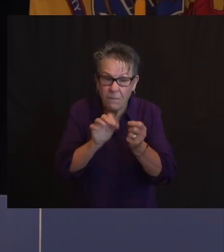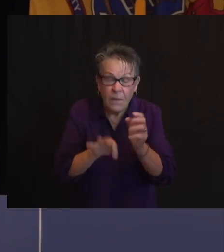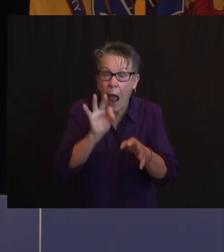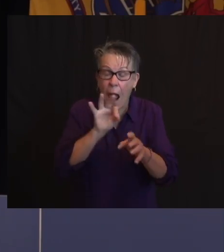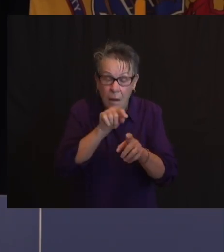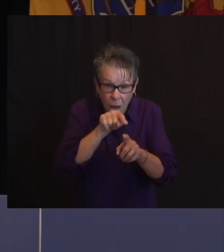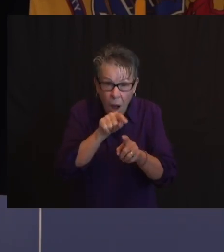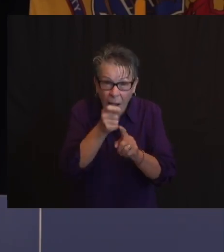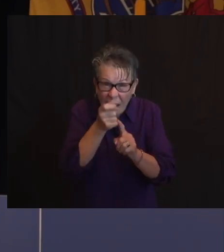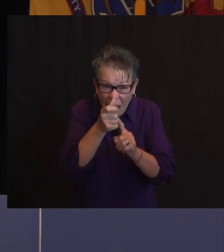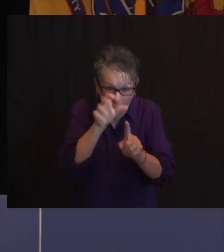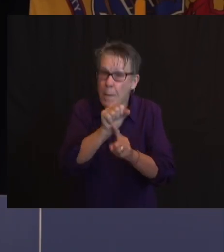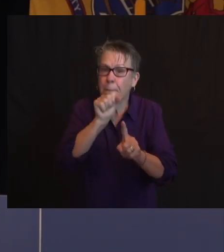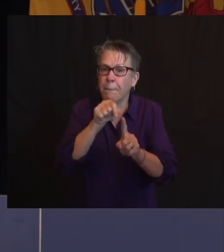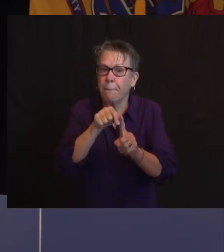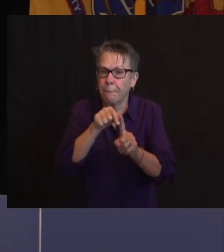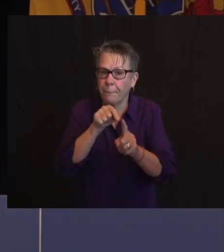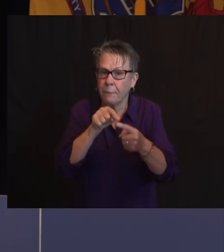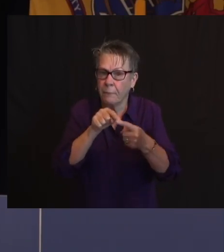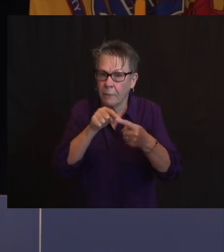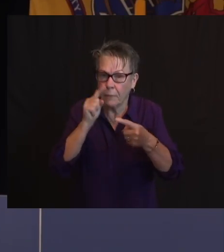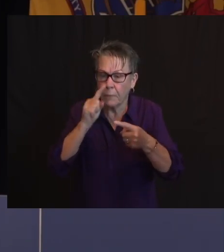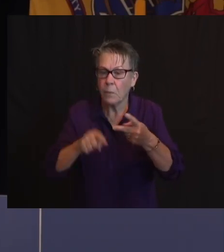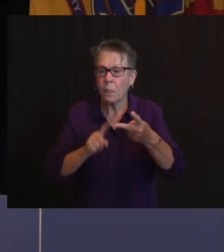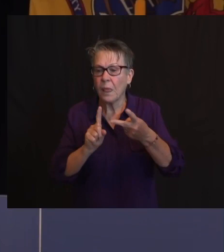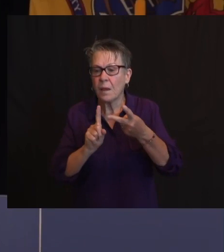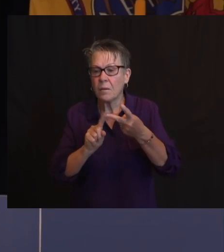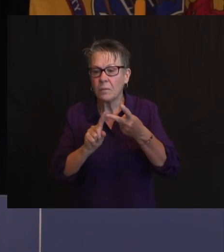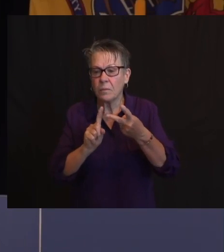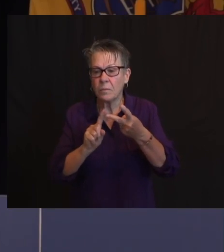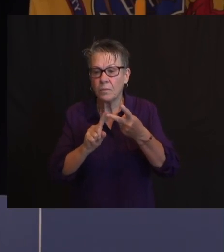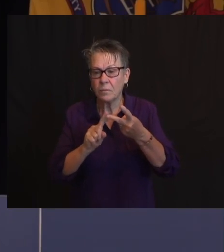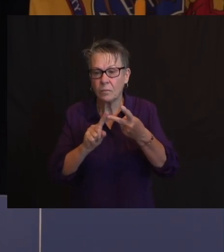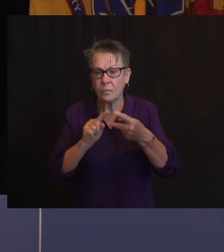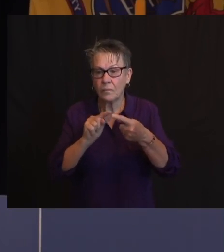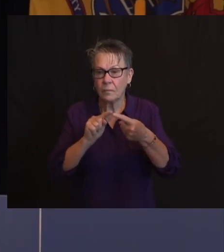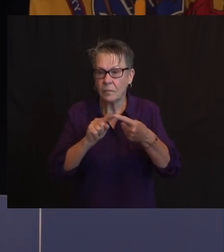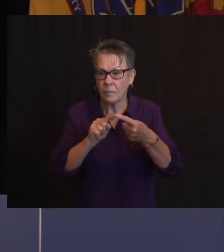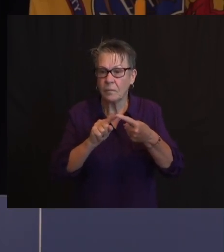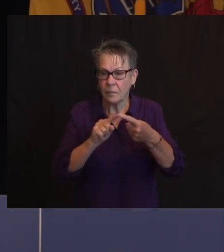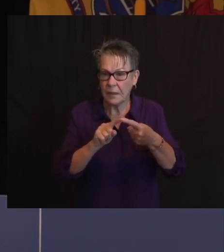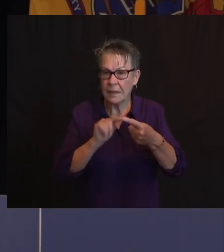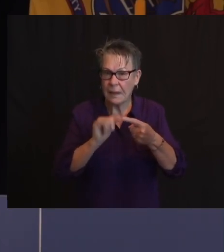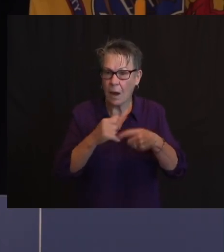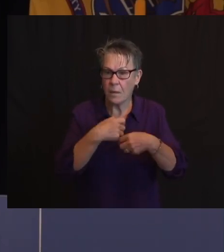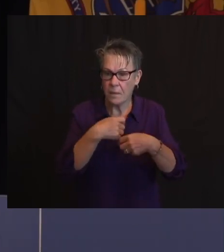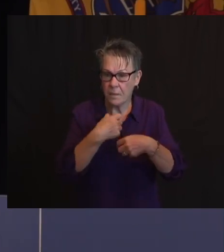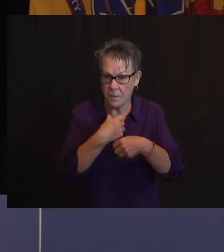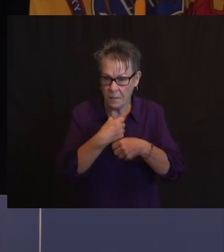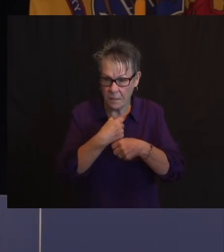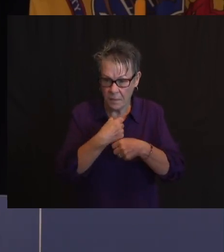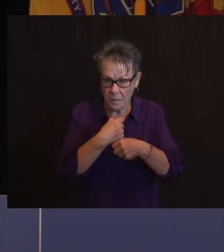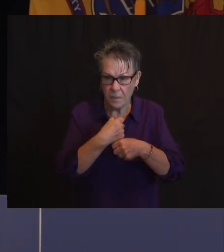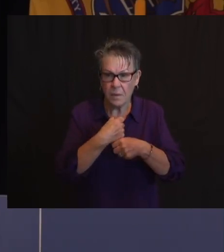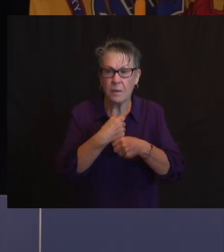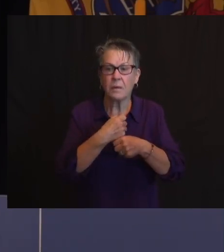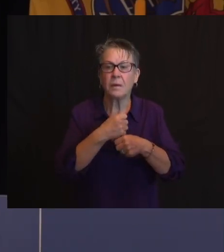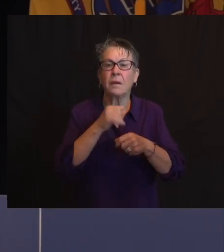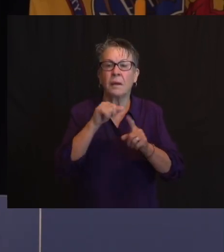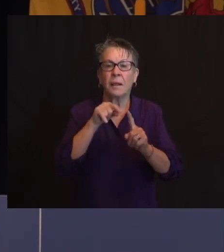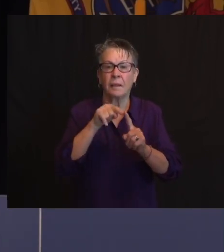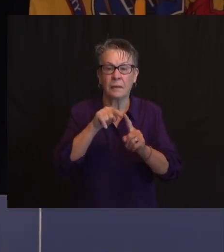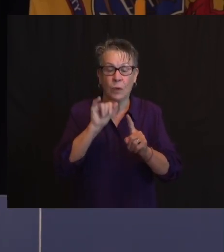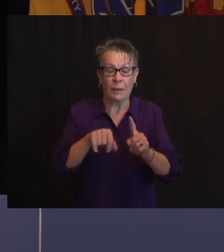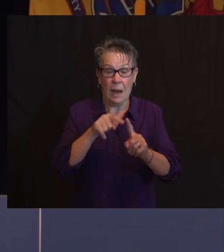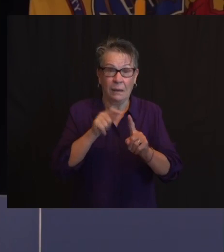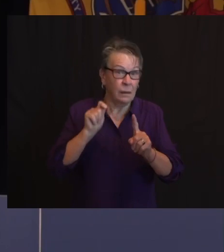like a copying machine where it keeps on replicating the virus until it gets to be enough that it can measure. The big disadvantage to it is that it's slower. It can only be